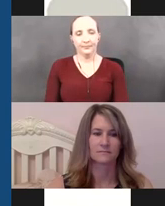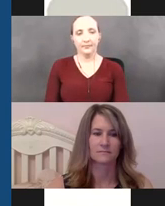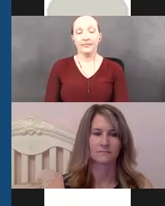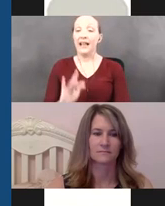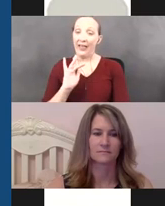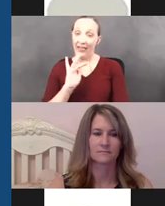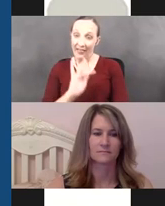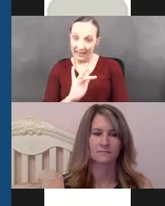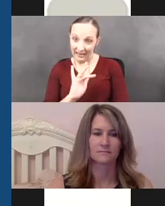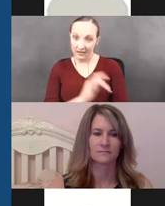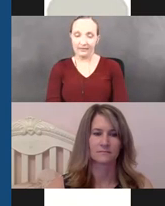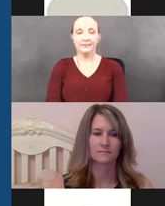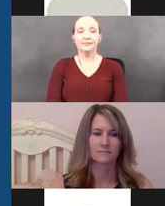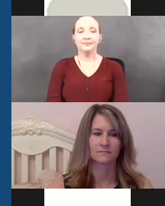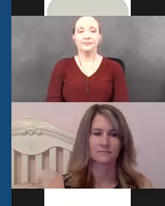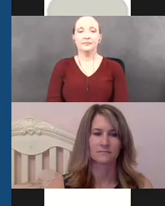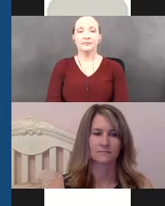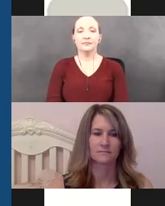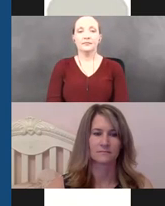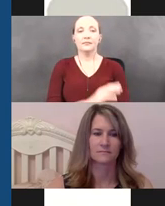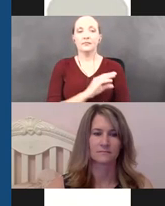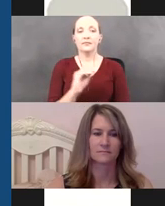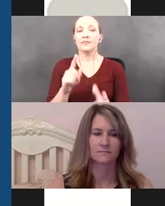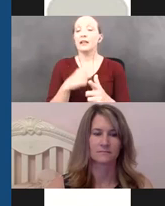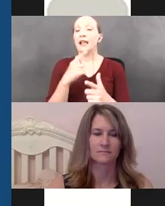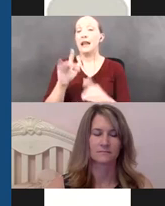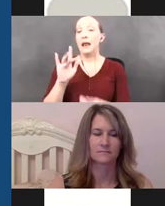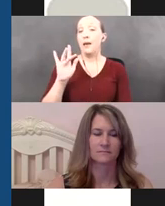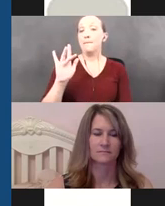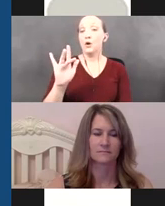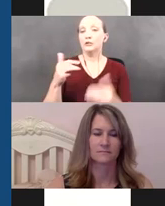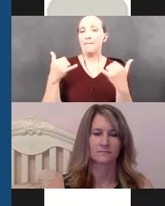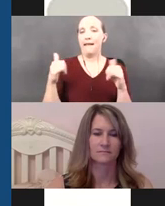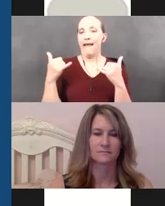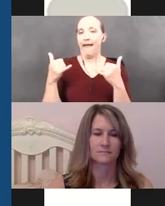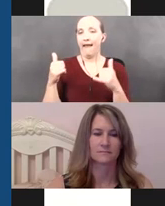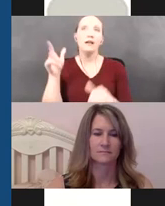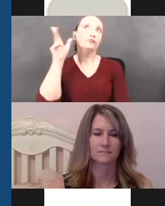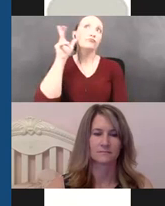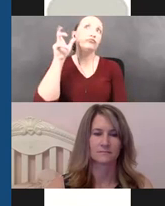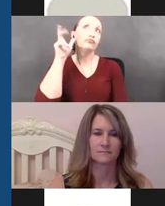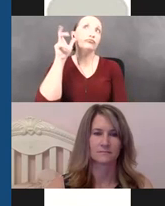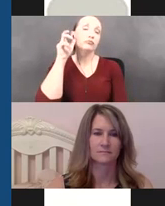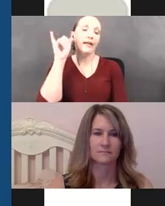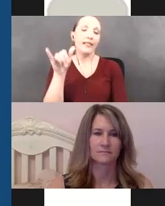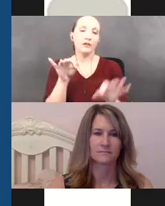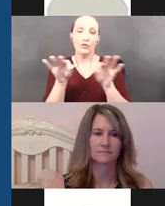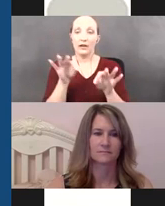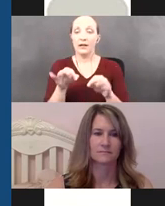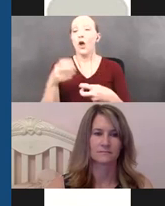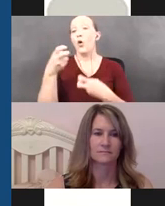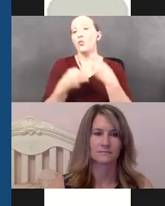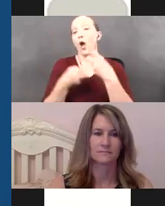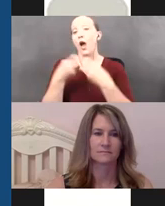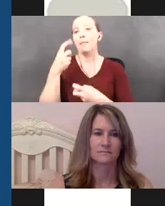click izquierda. on that and tap Hagan clic on allí the y play darle button al to hear botón de the reproducir directions. para For escuchar problem las 1, instrucciones.